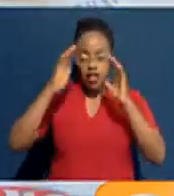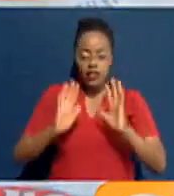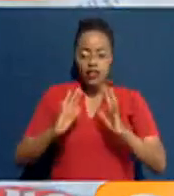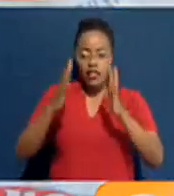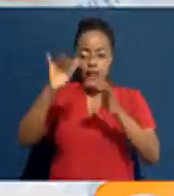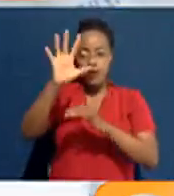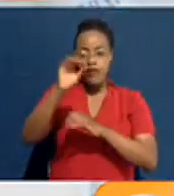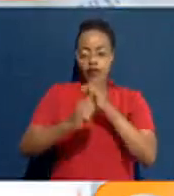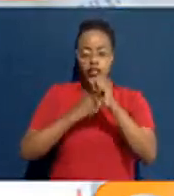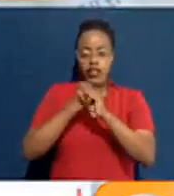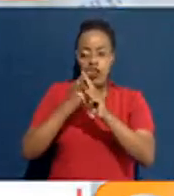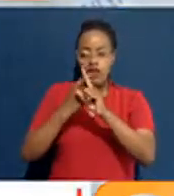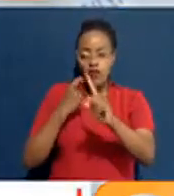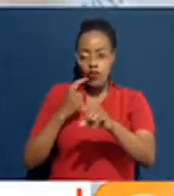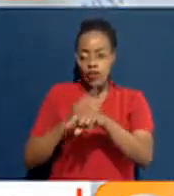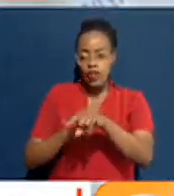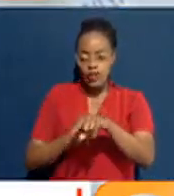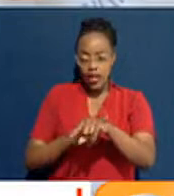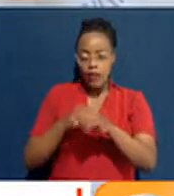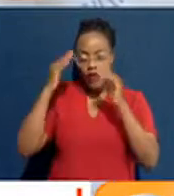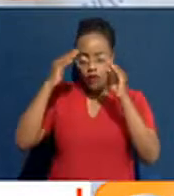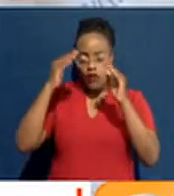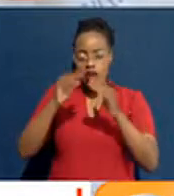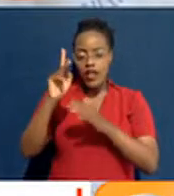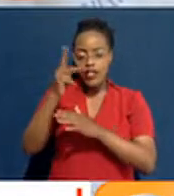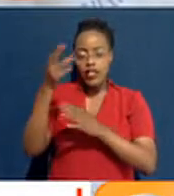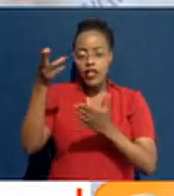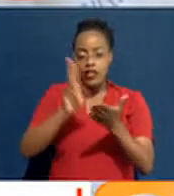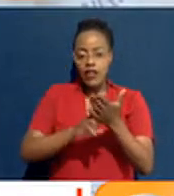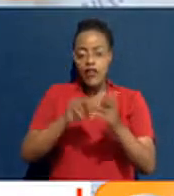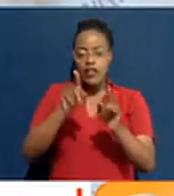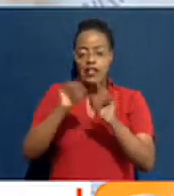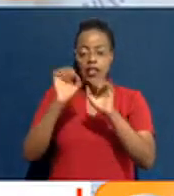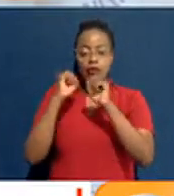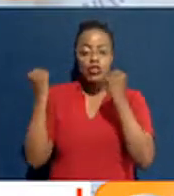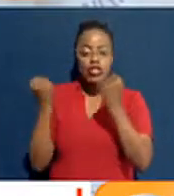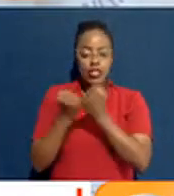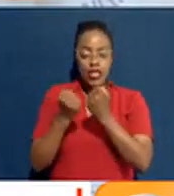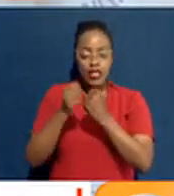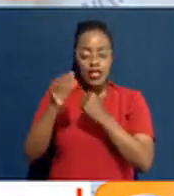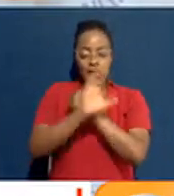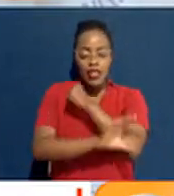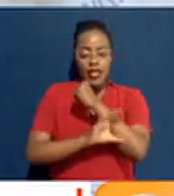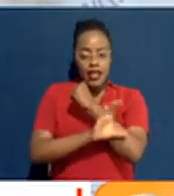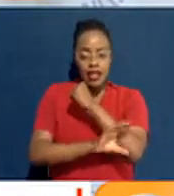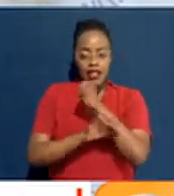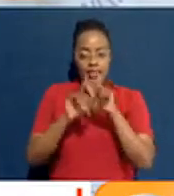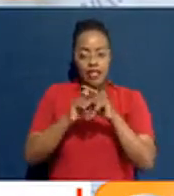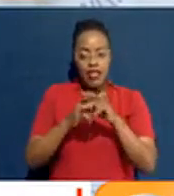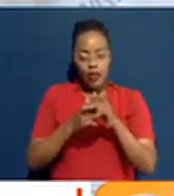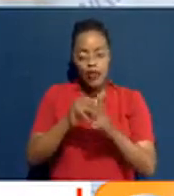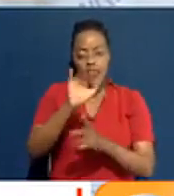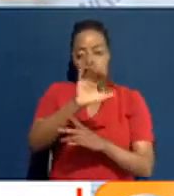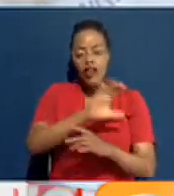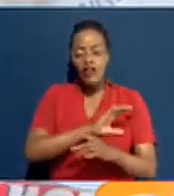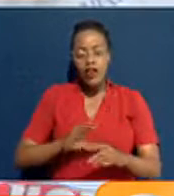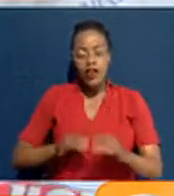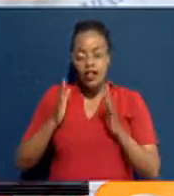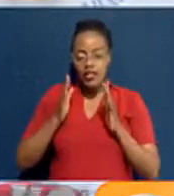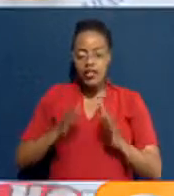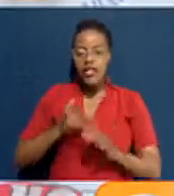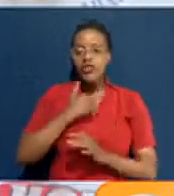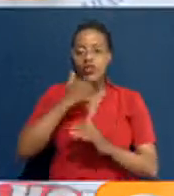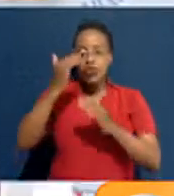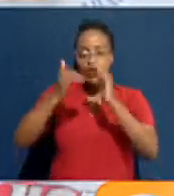years since Focus Kenya was registered as a society in this country, starting with about 5 Christian unions in the